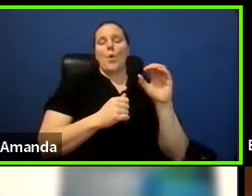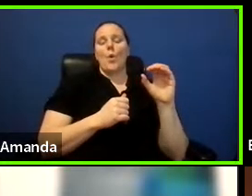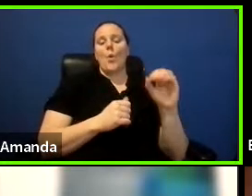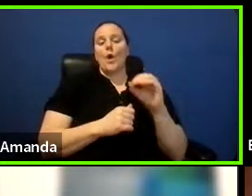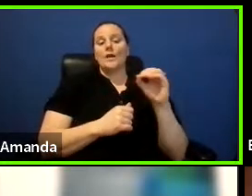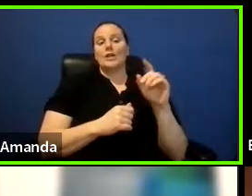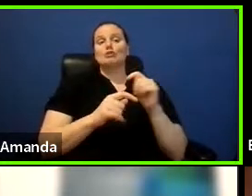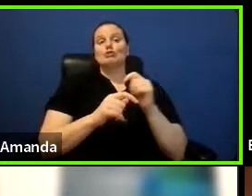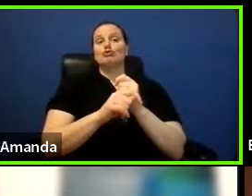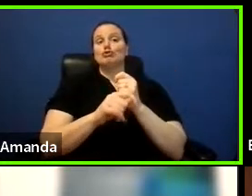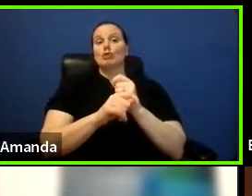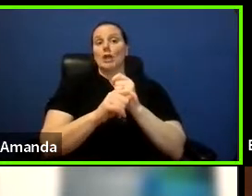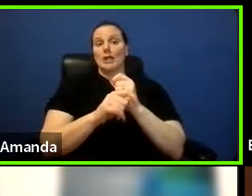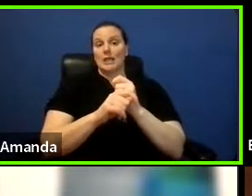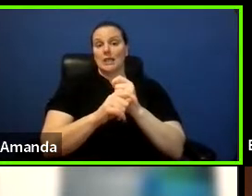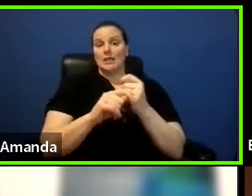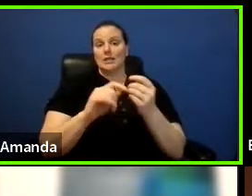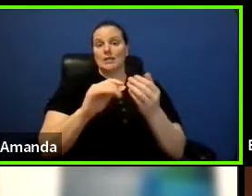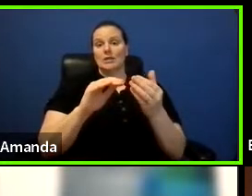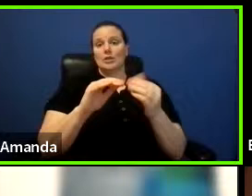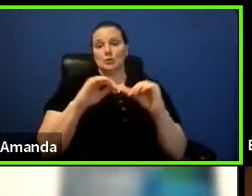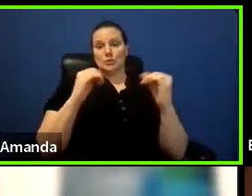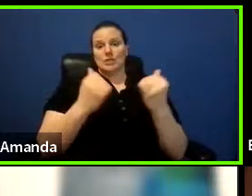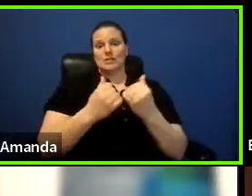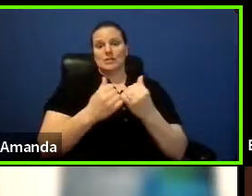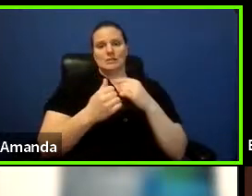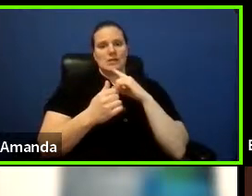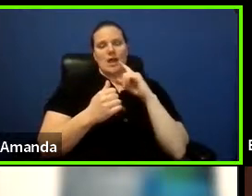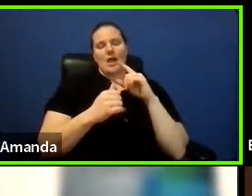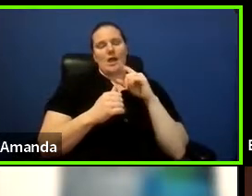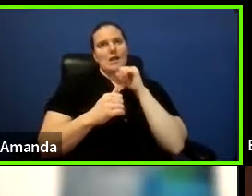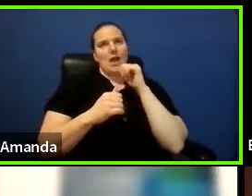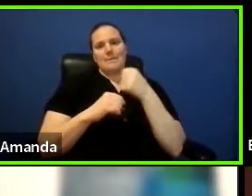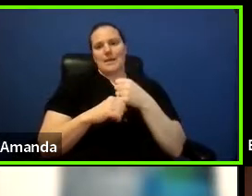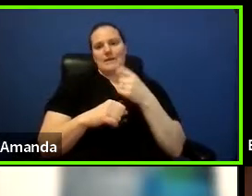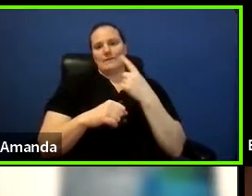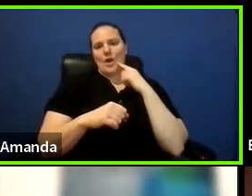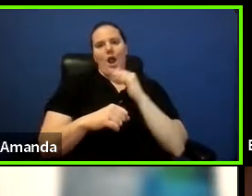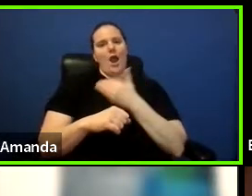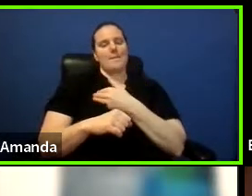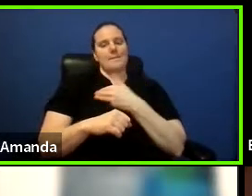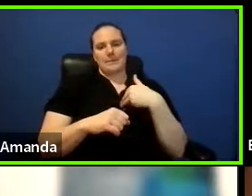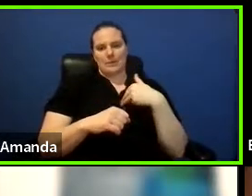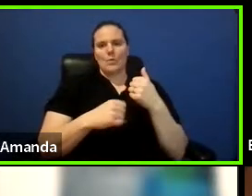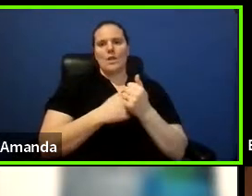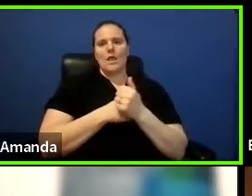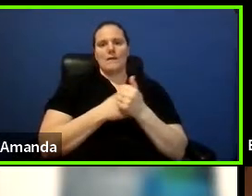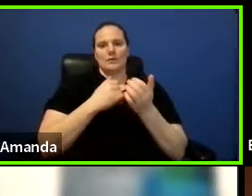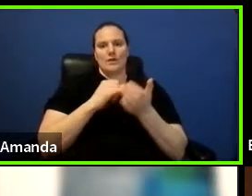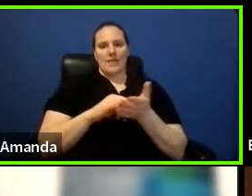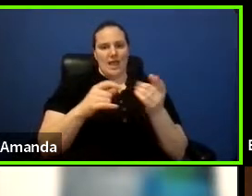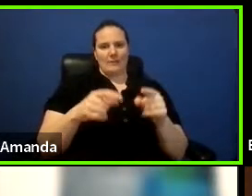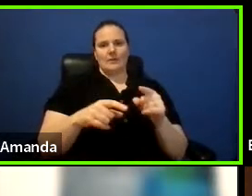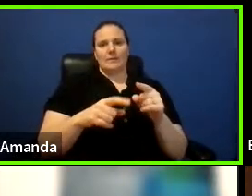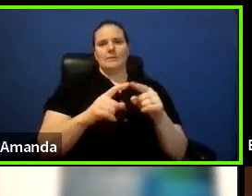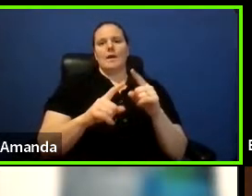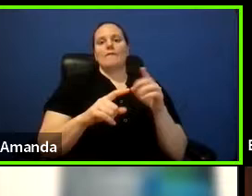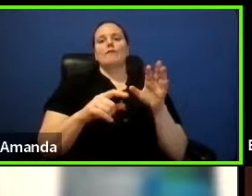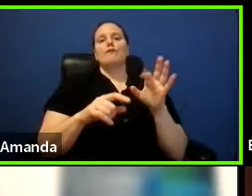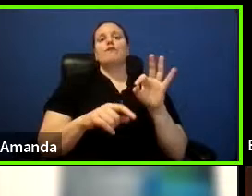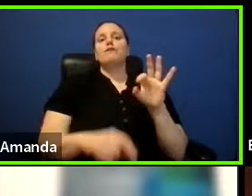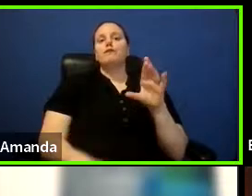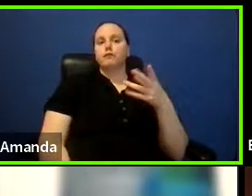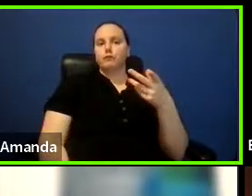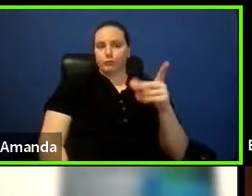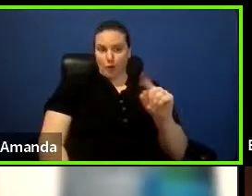we've created that opportunity amongst our members, but would love to have that happen. But I think for the freight